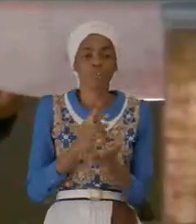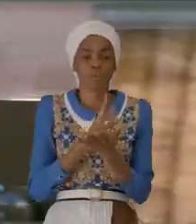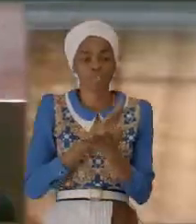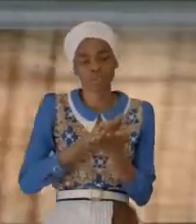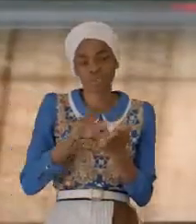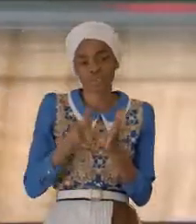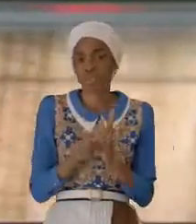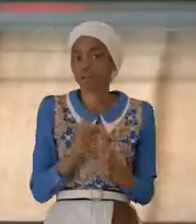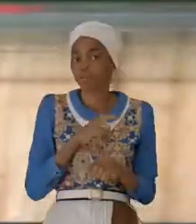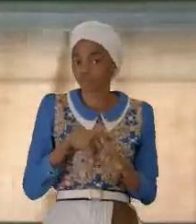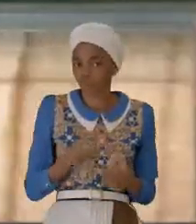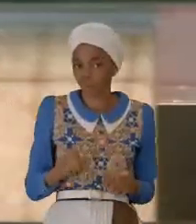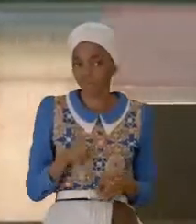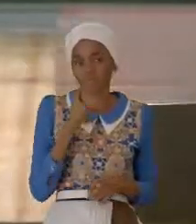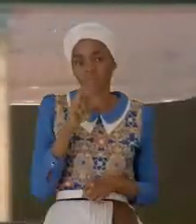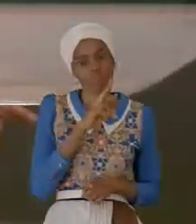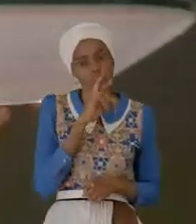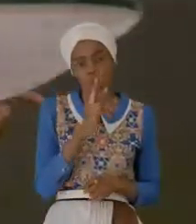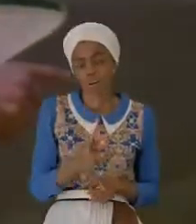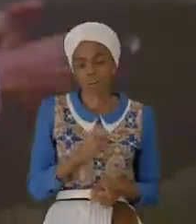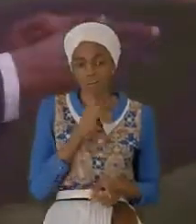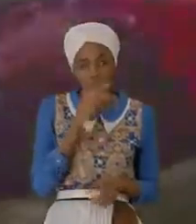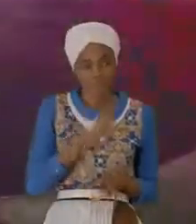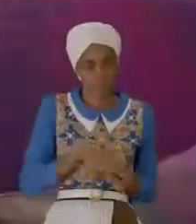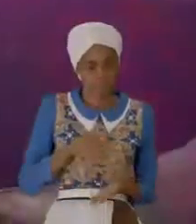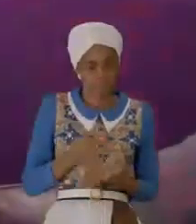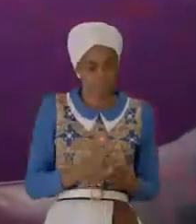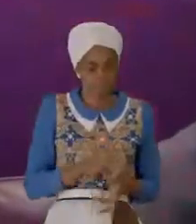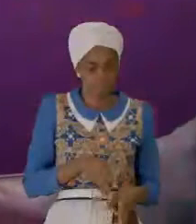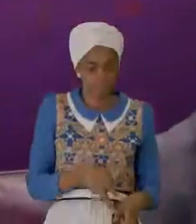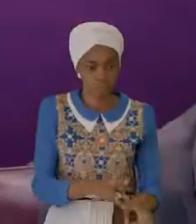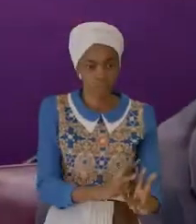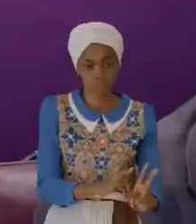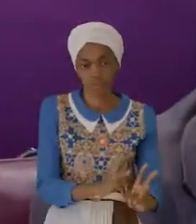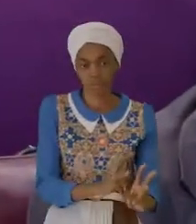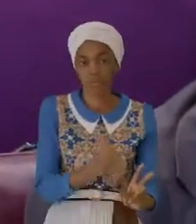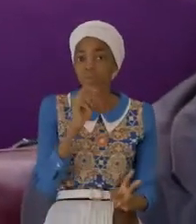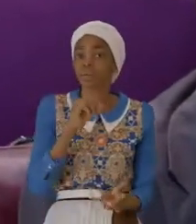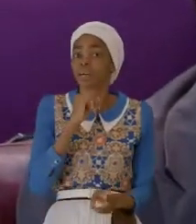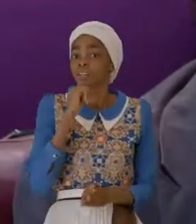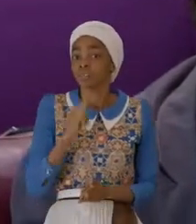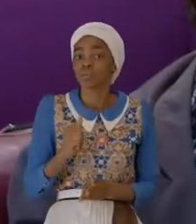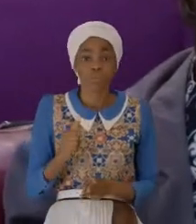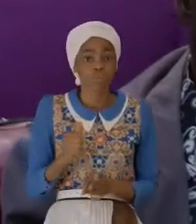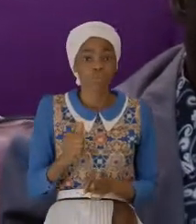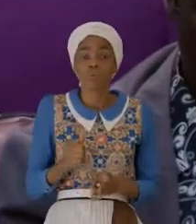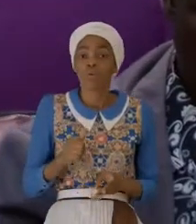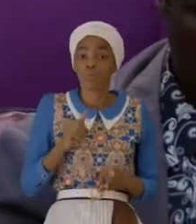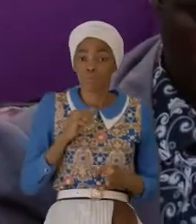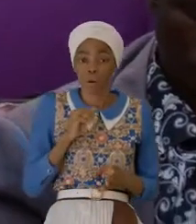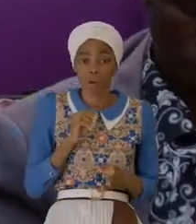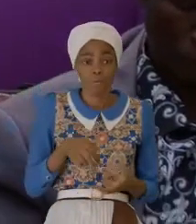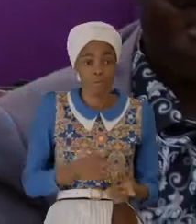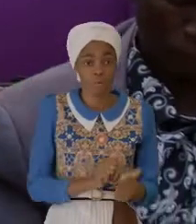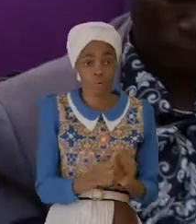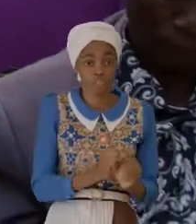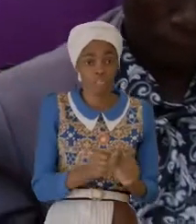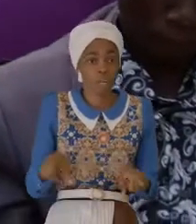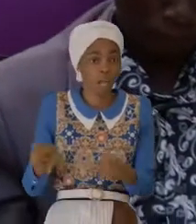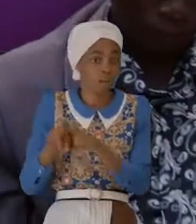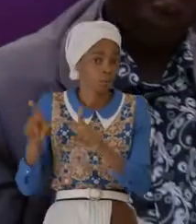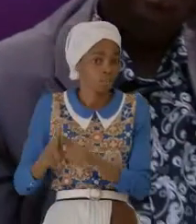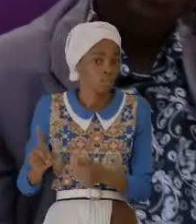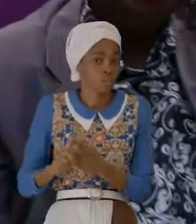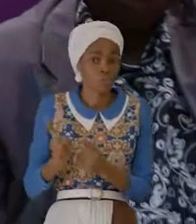you're off track you're not running according to the rule you have